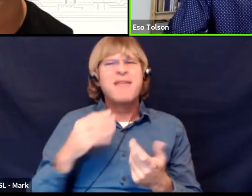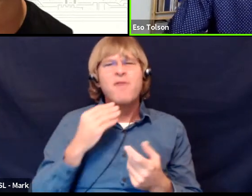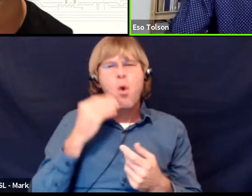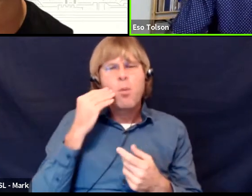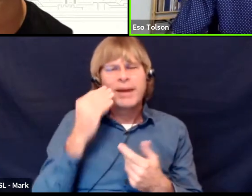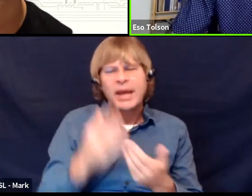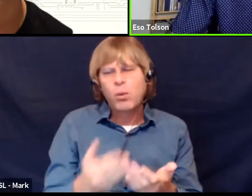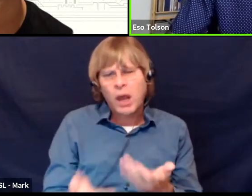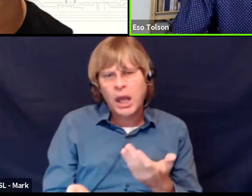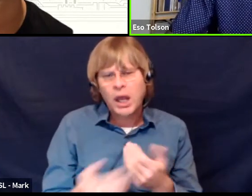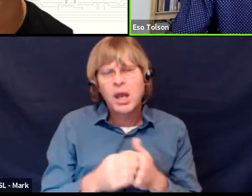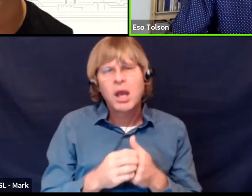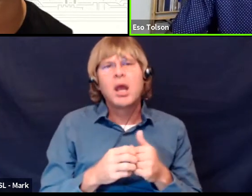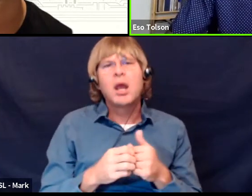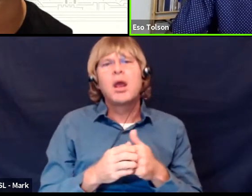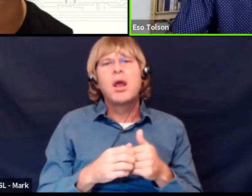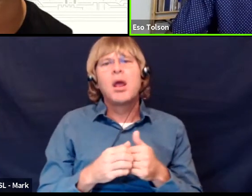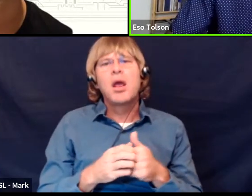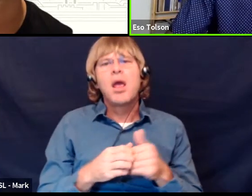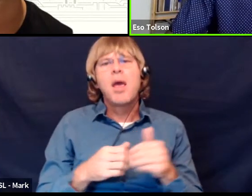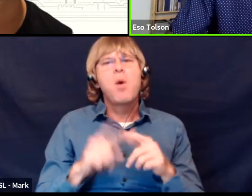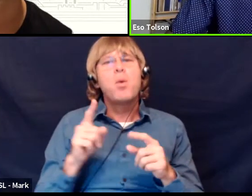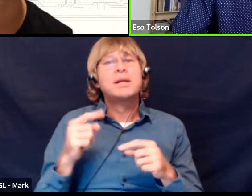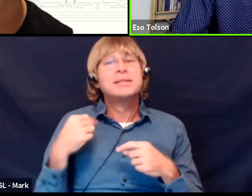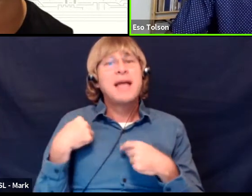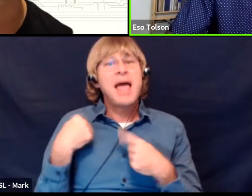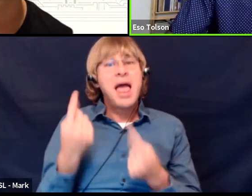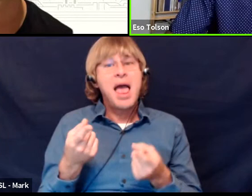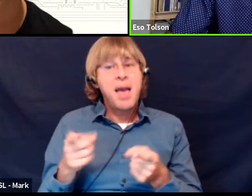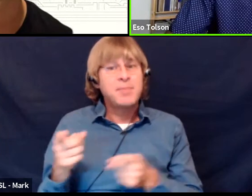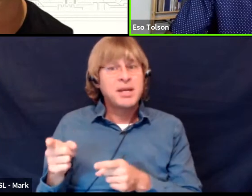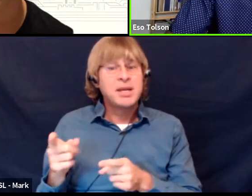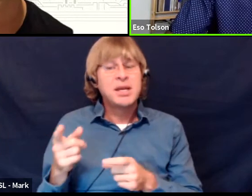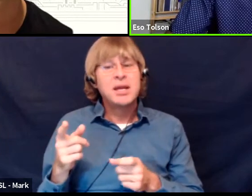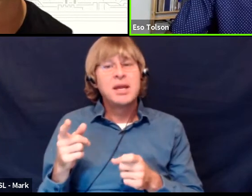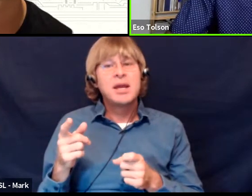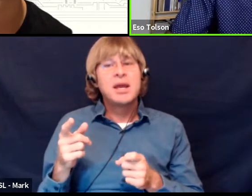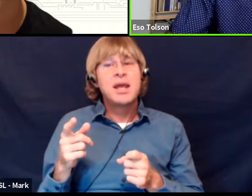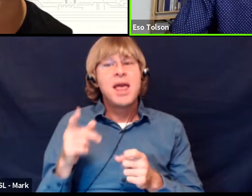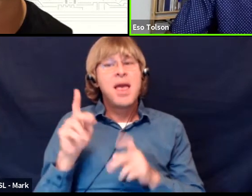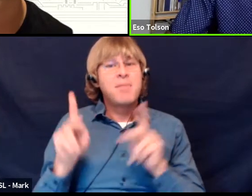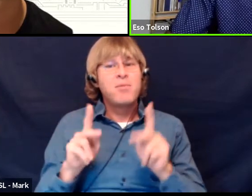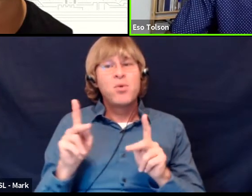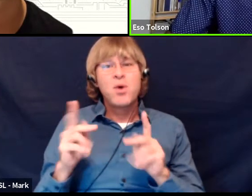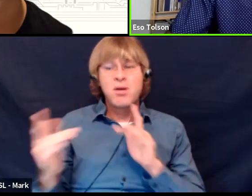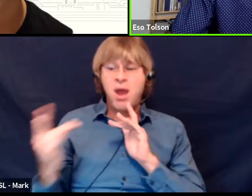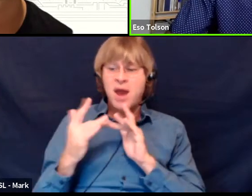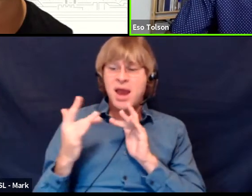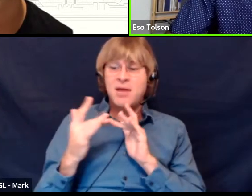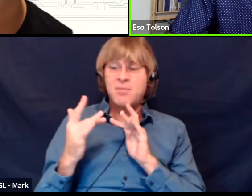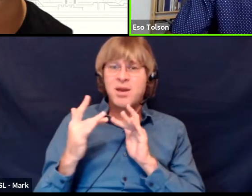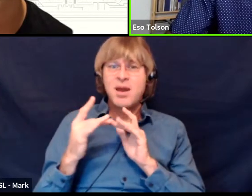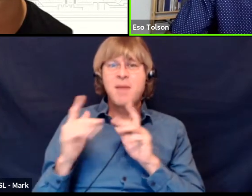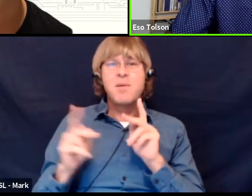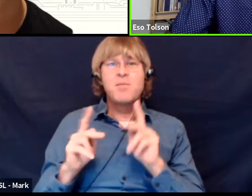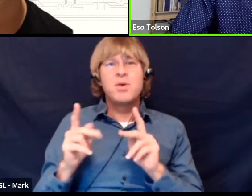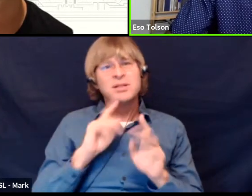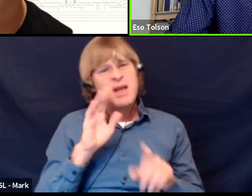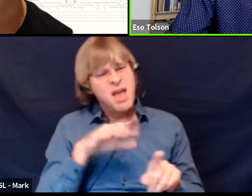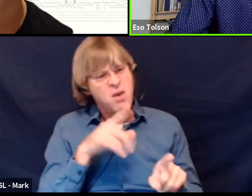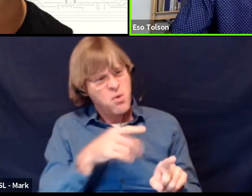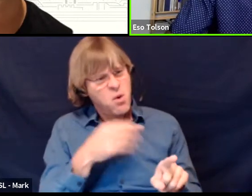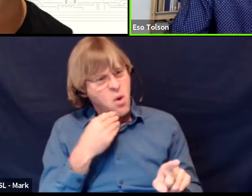anyway. But what's been happening is, people are contacting you, people are like, you're at